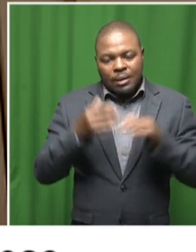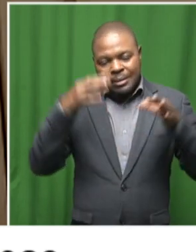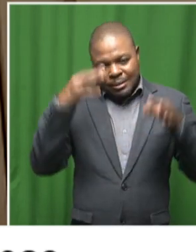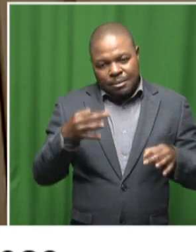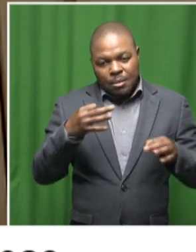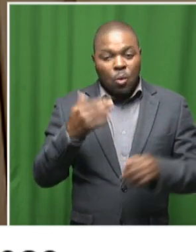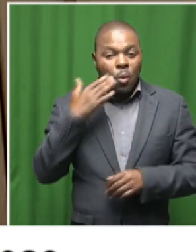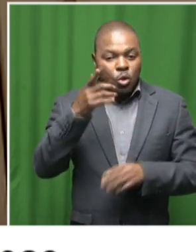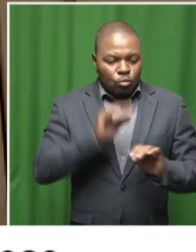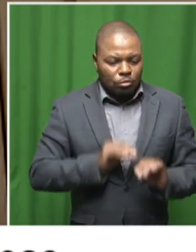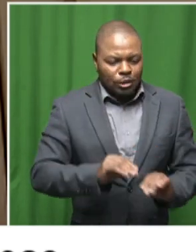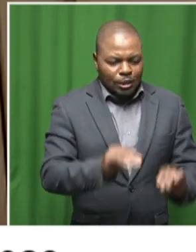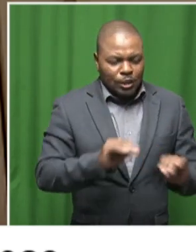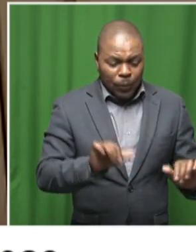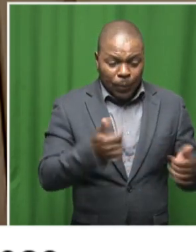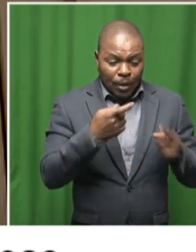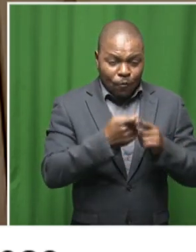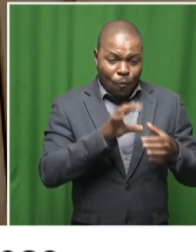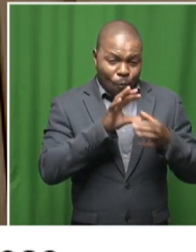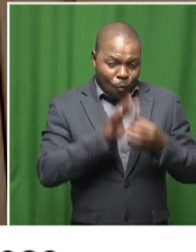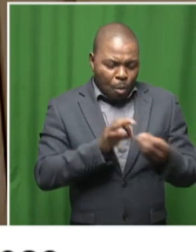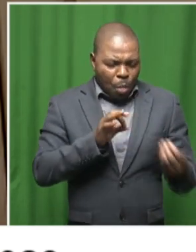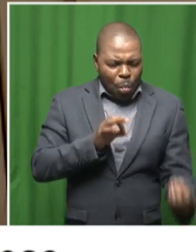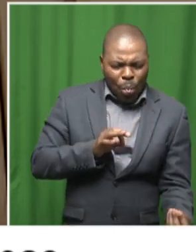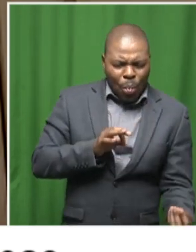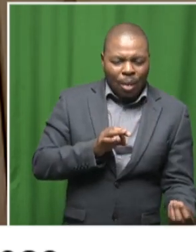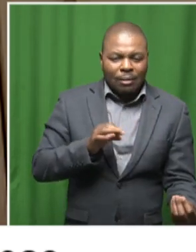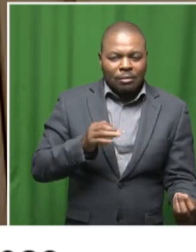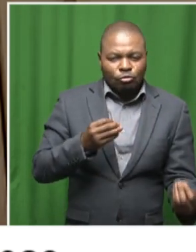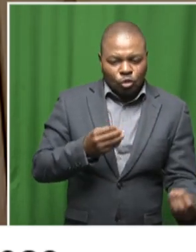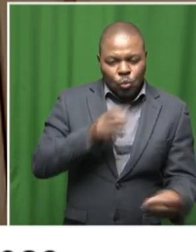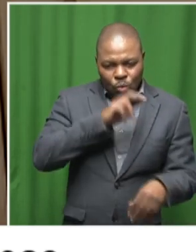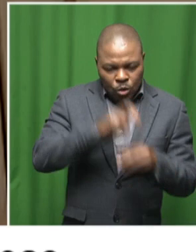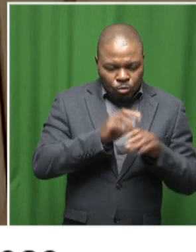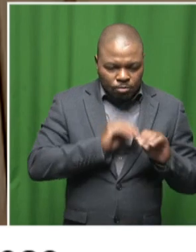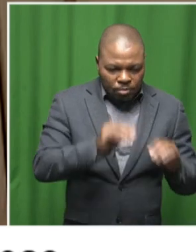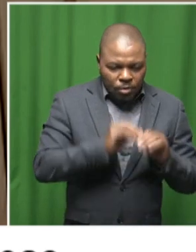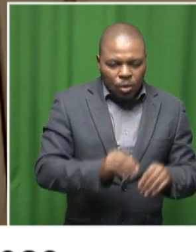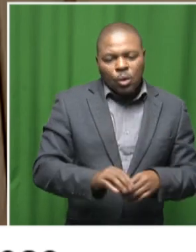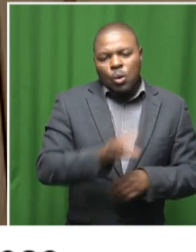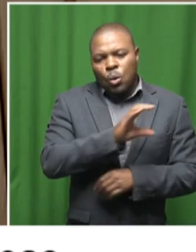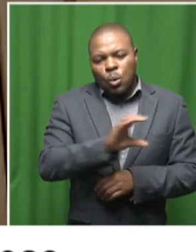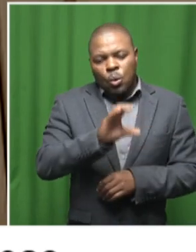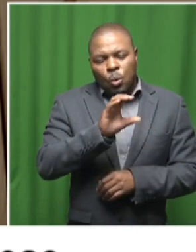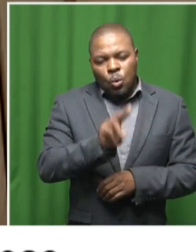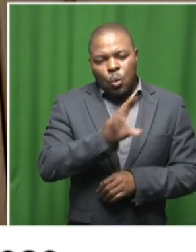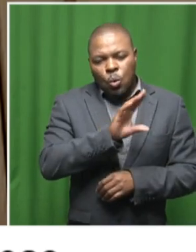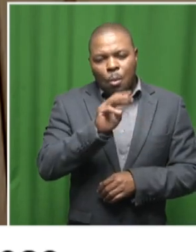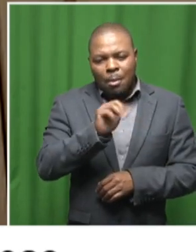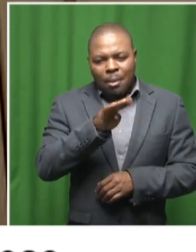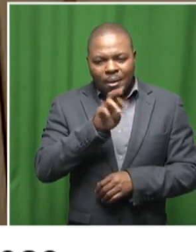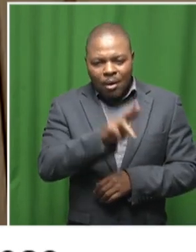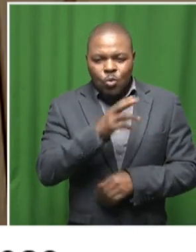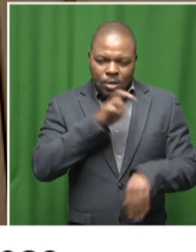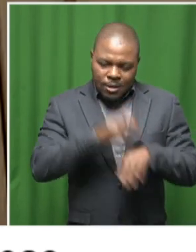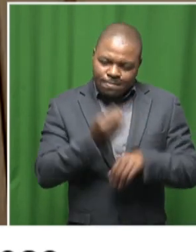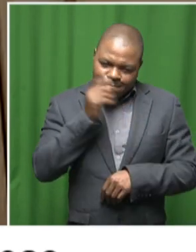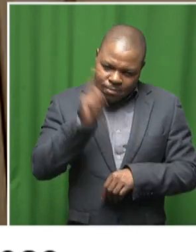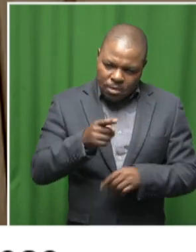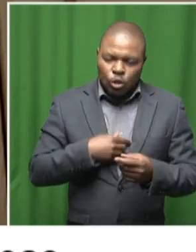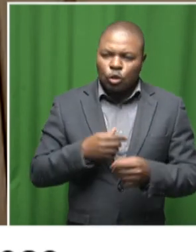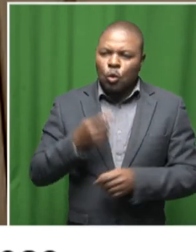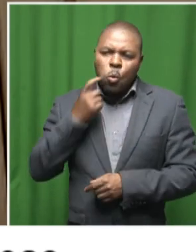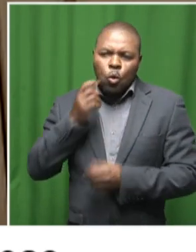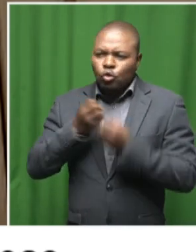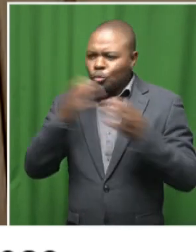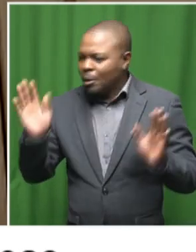But if you teach them well at home as they're young, they know that we need to eat cucumber, we need to eat broccoli, we need to eat vegetables. We don't have to eat too many